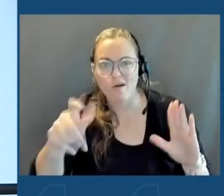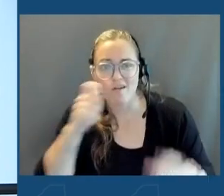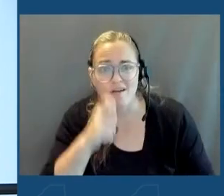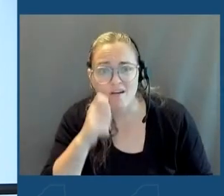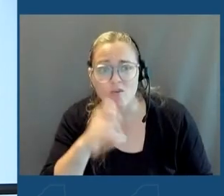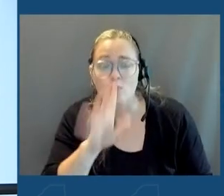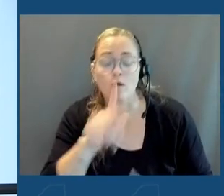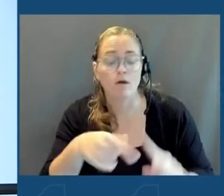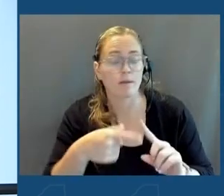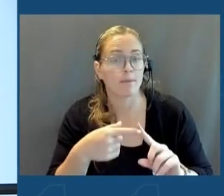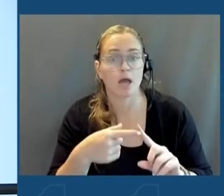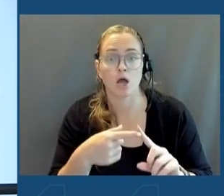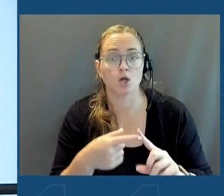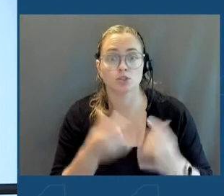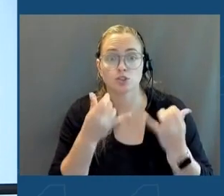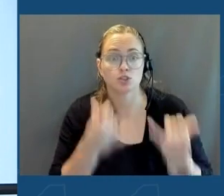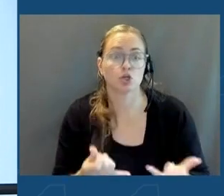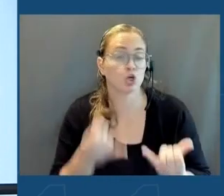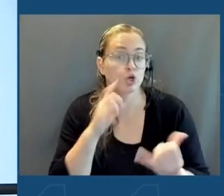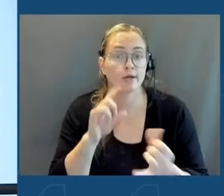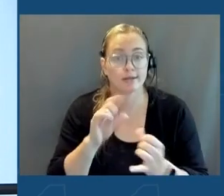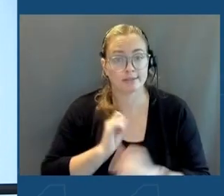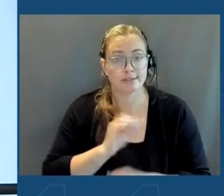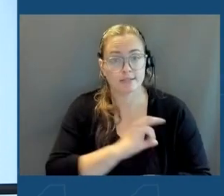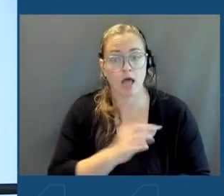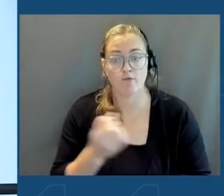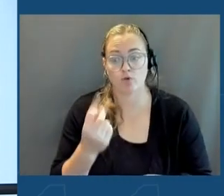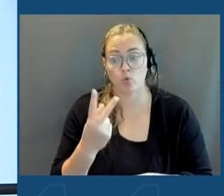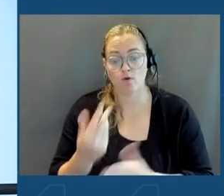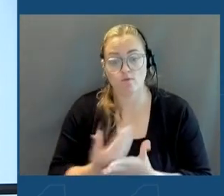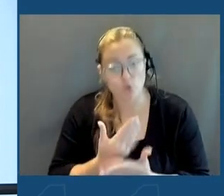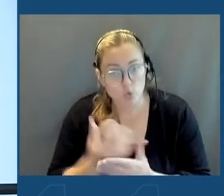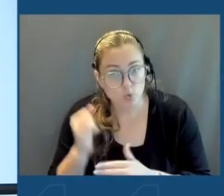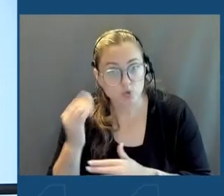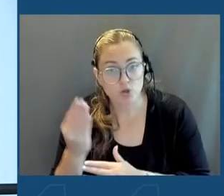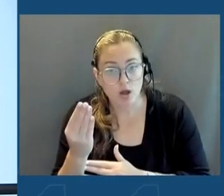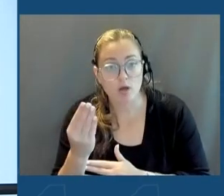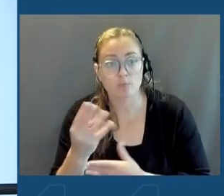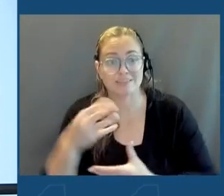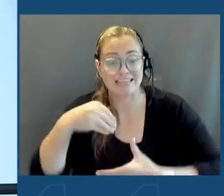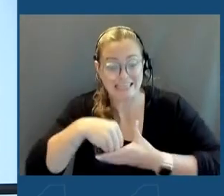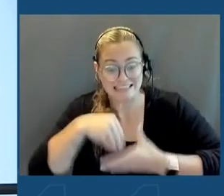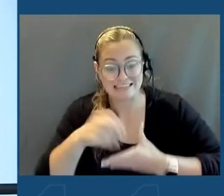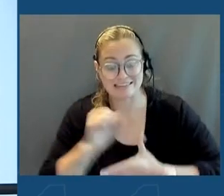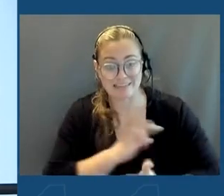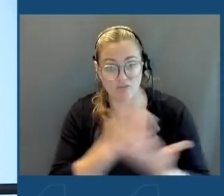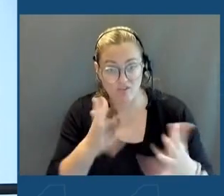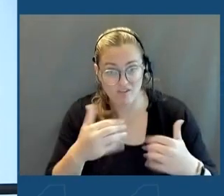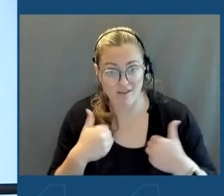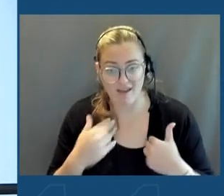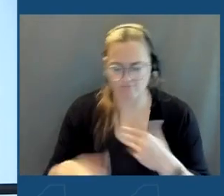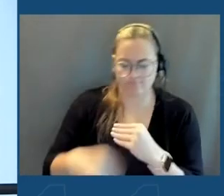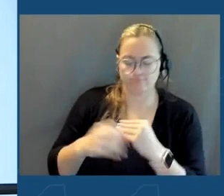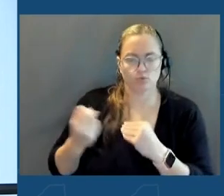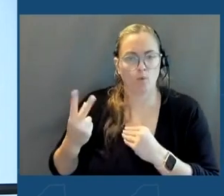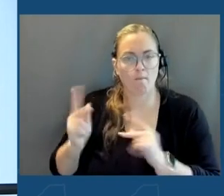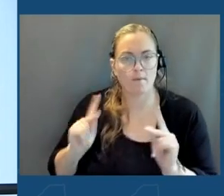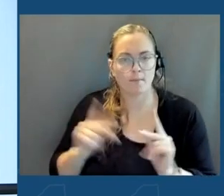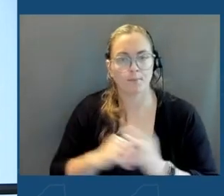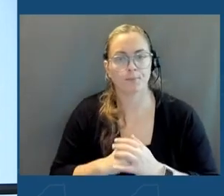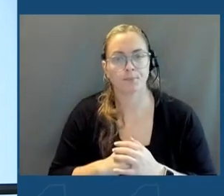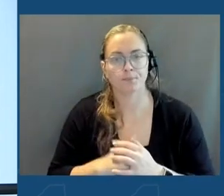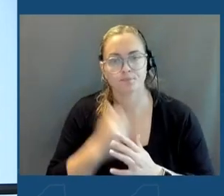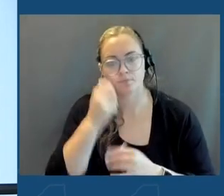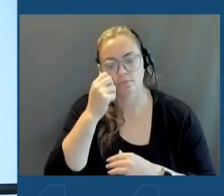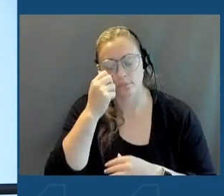in the existing steamer staff, that's in another 12 jobs already within the existing staff that we had there, right? But the cool part